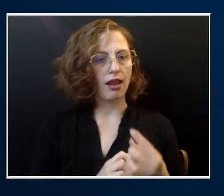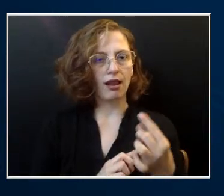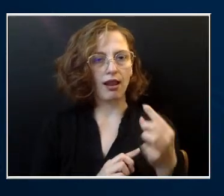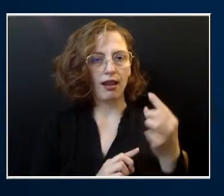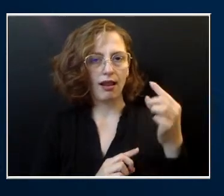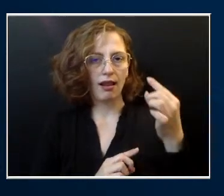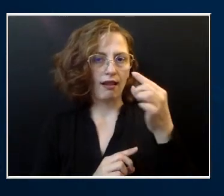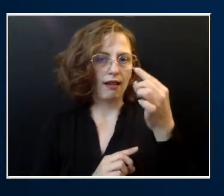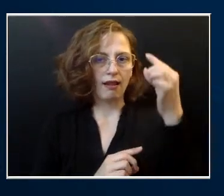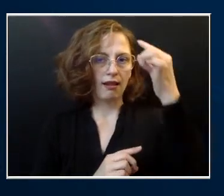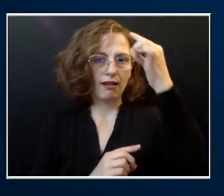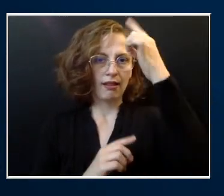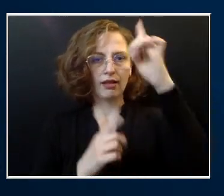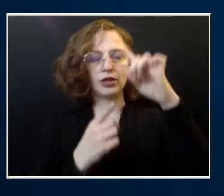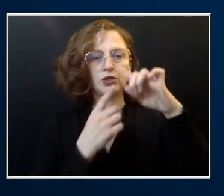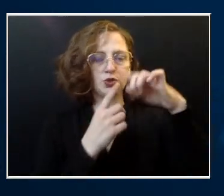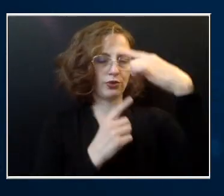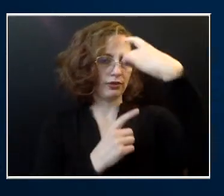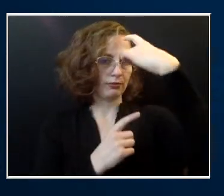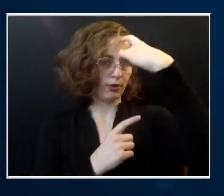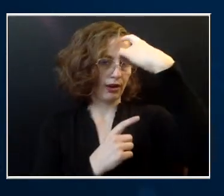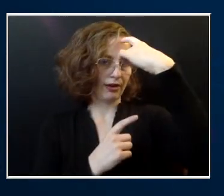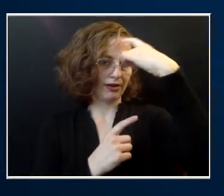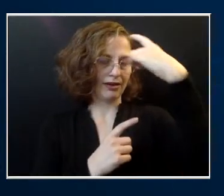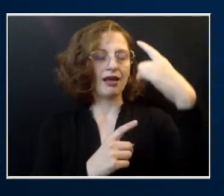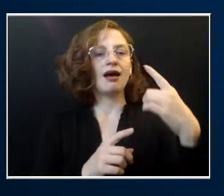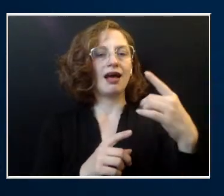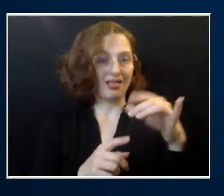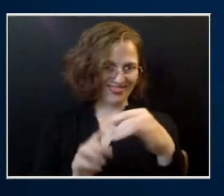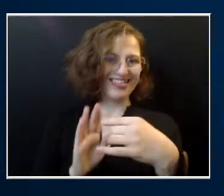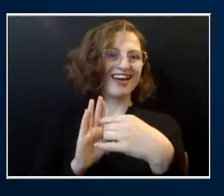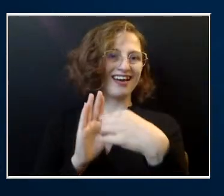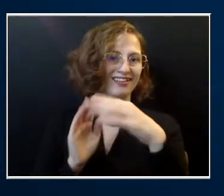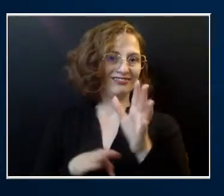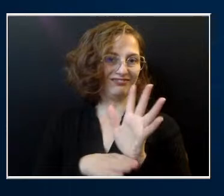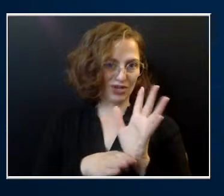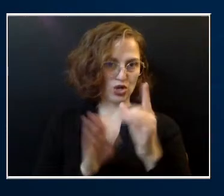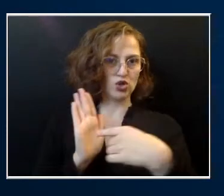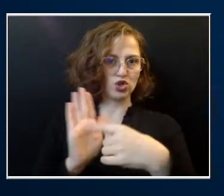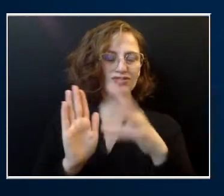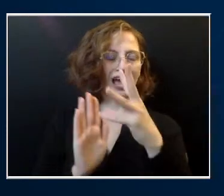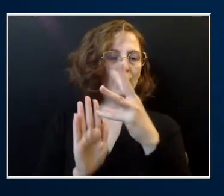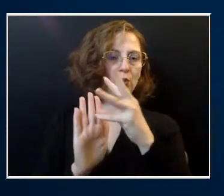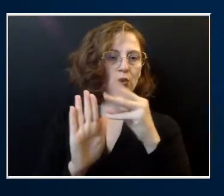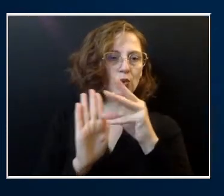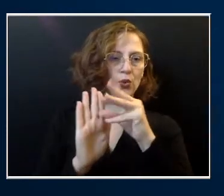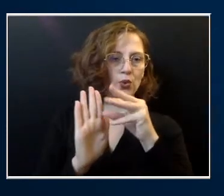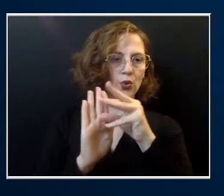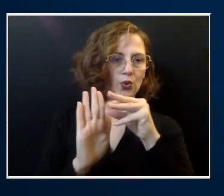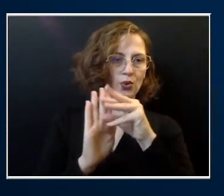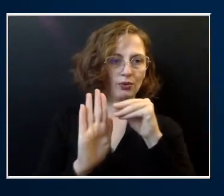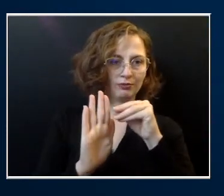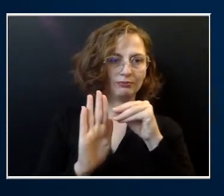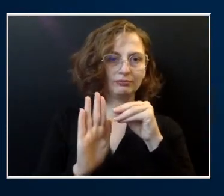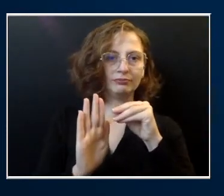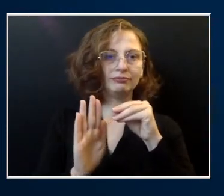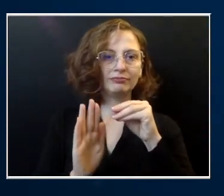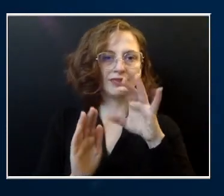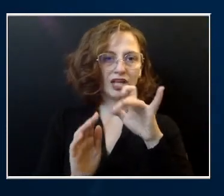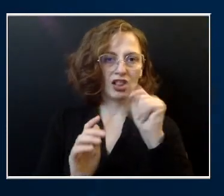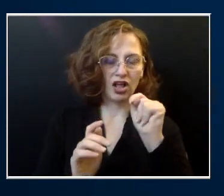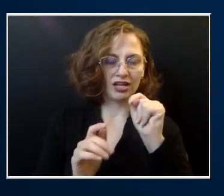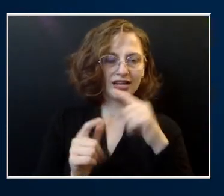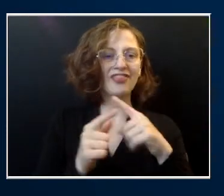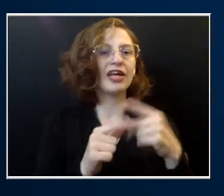sucked it out or aspirated some of the clot out, and then I took these other devices called stent retrievers. They are like a stent that you'd